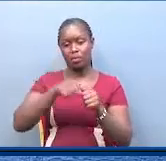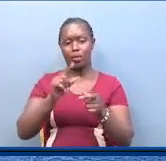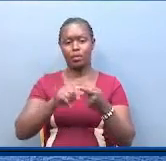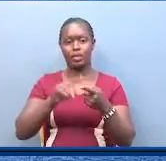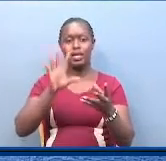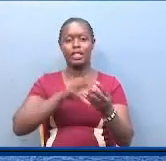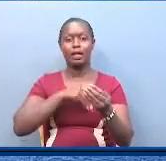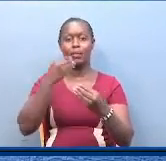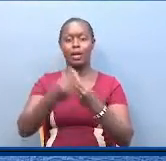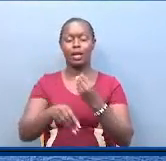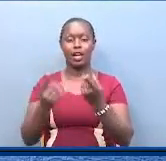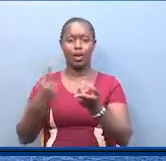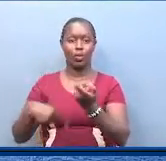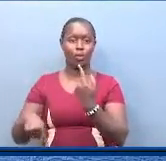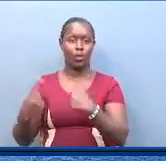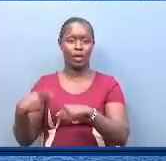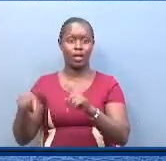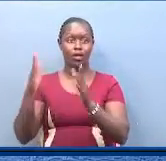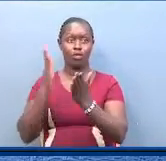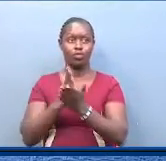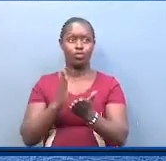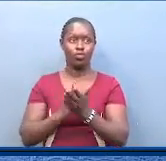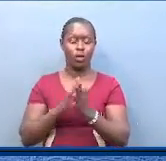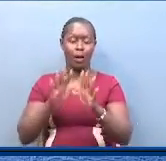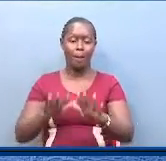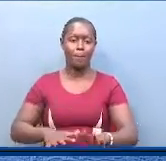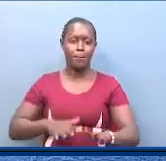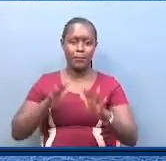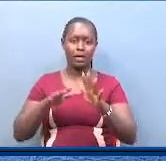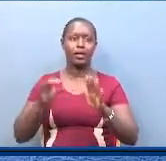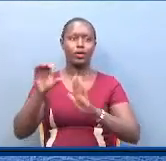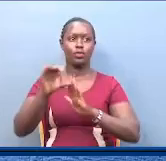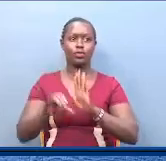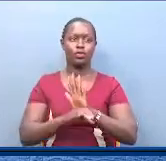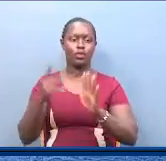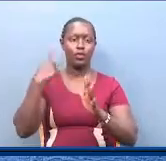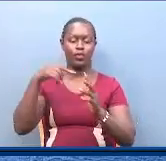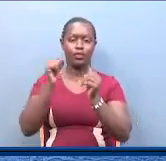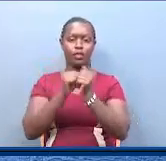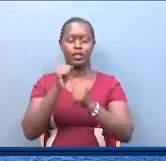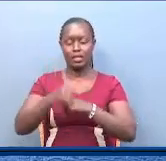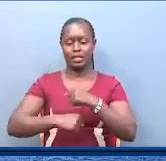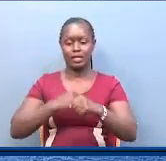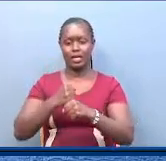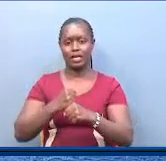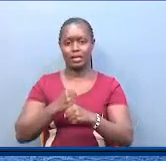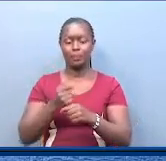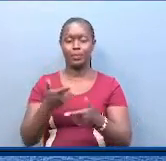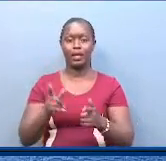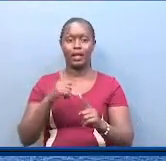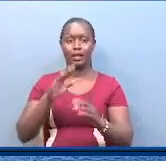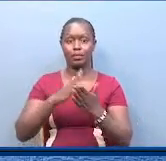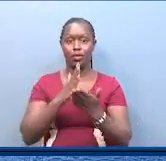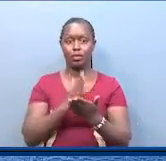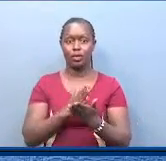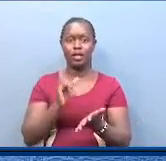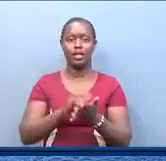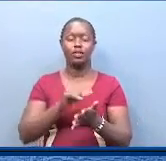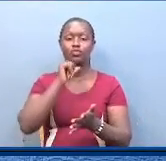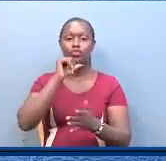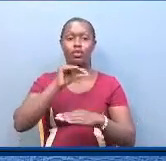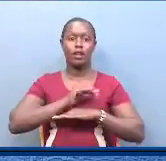understand? She indeed delayed the Constitution 2010 for 10 years. Let us be truthful today. That is not just